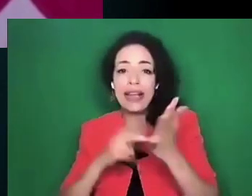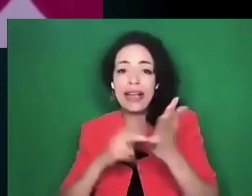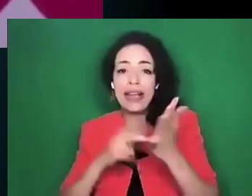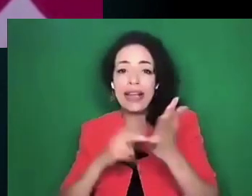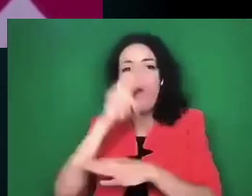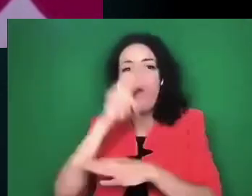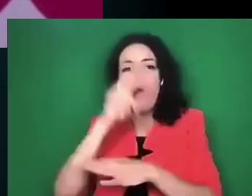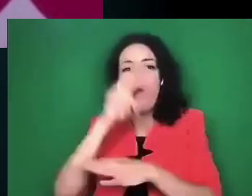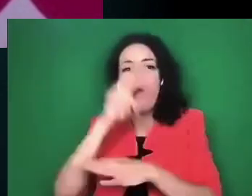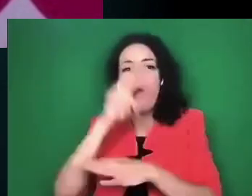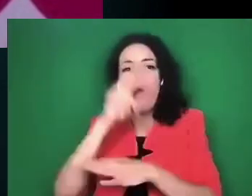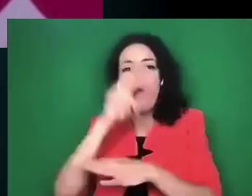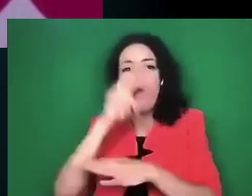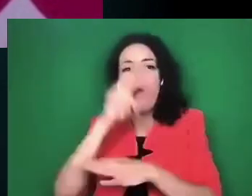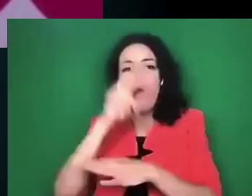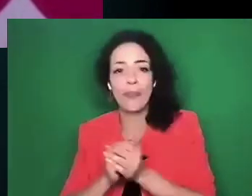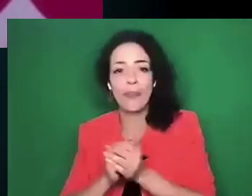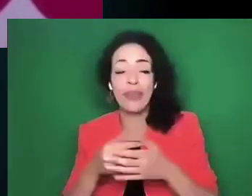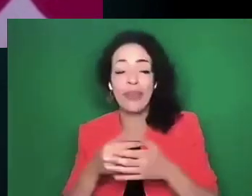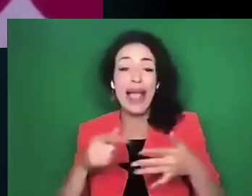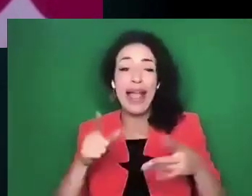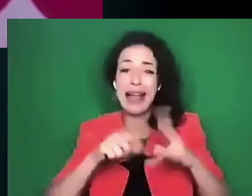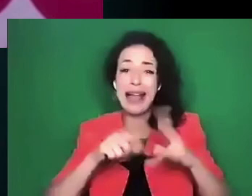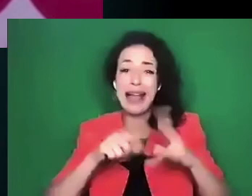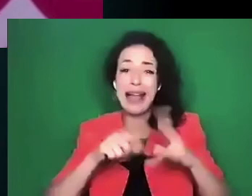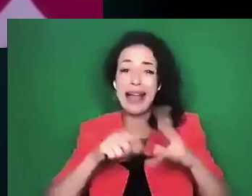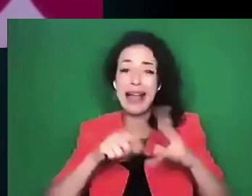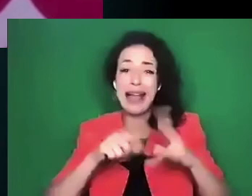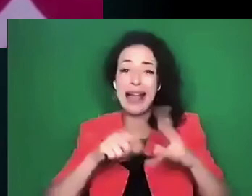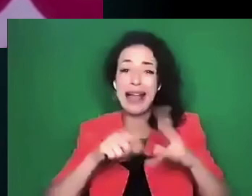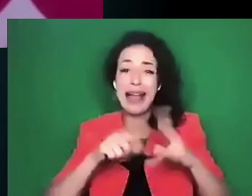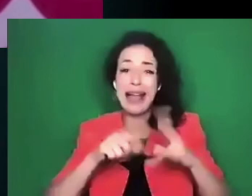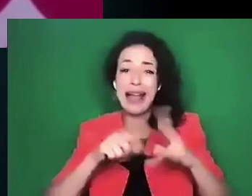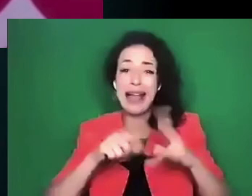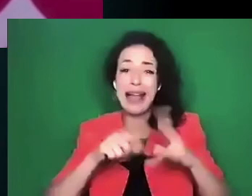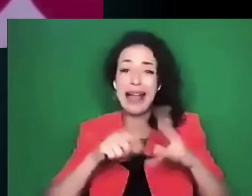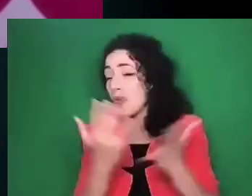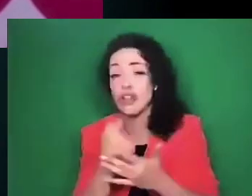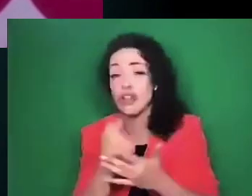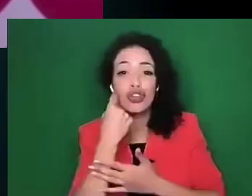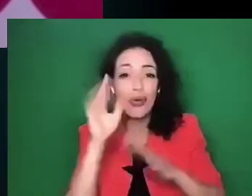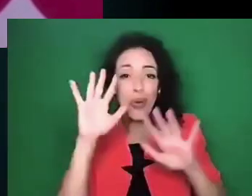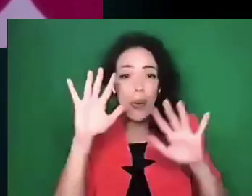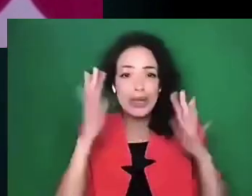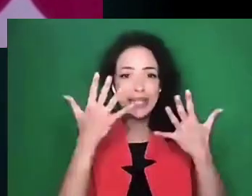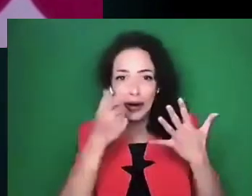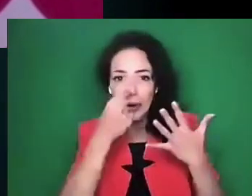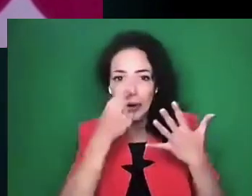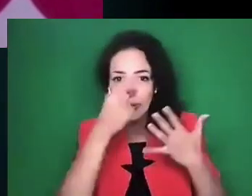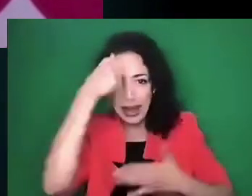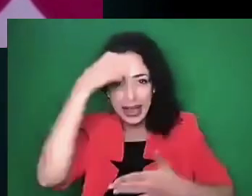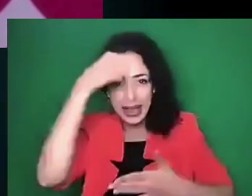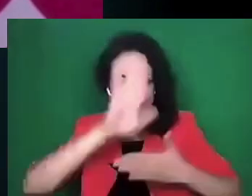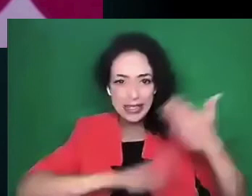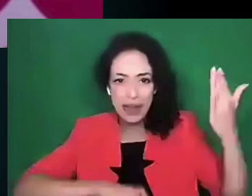in the world, online, tomorrow at 10 o'clock, you can experience the Cairo KitKat Club with Atam